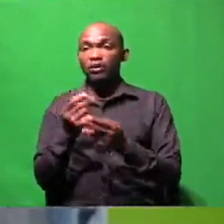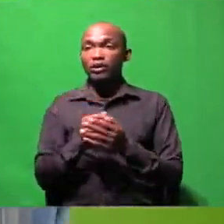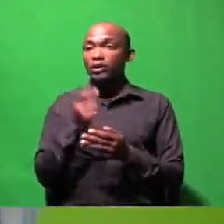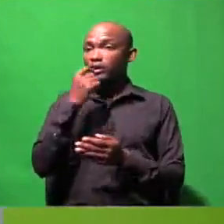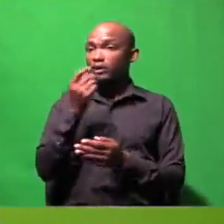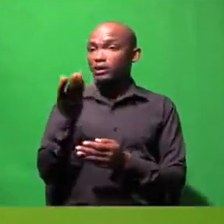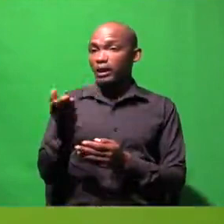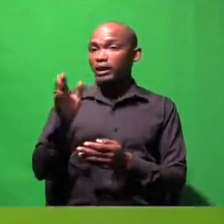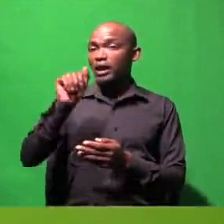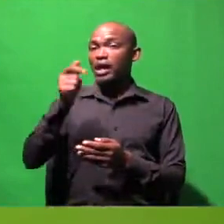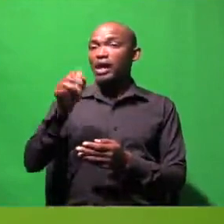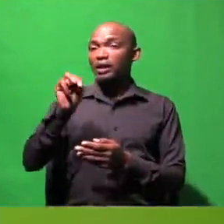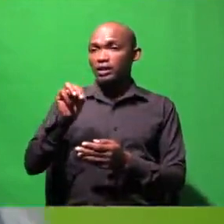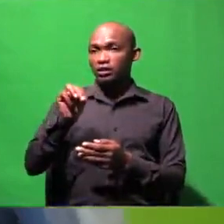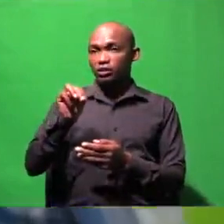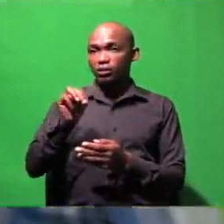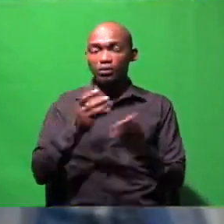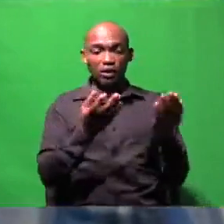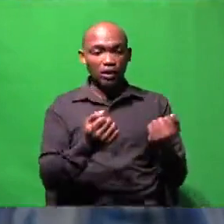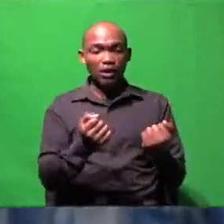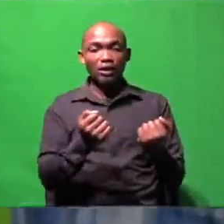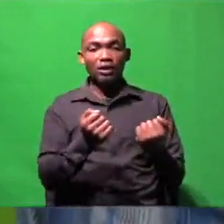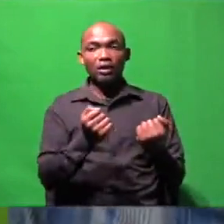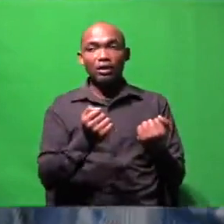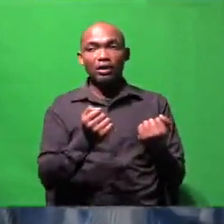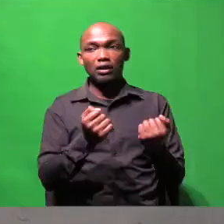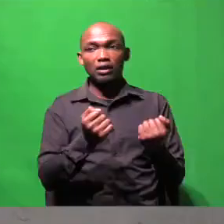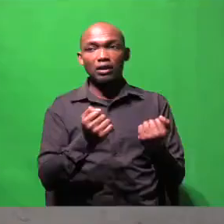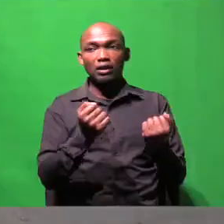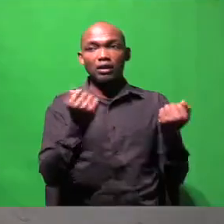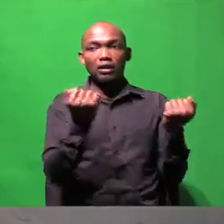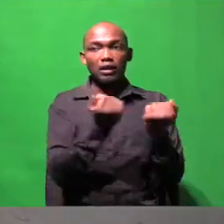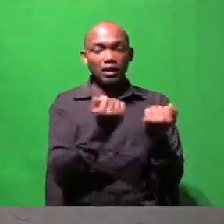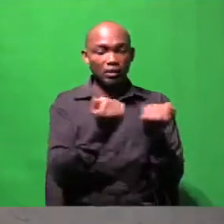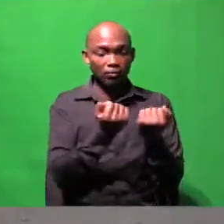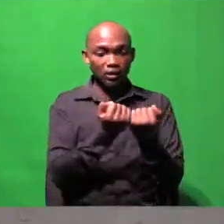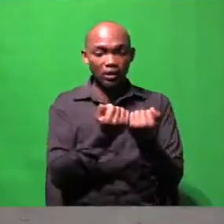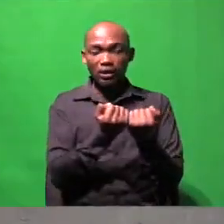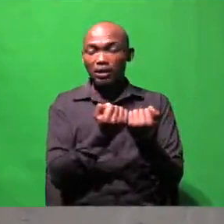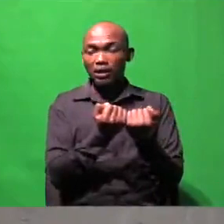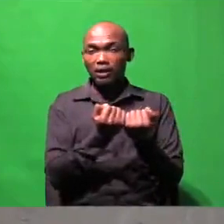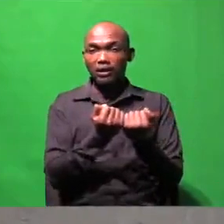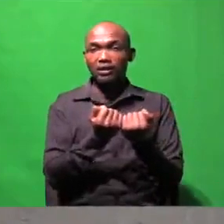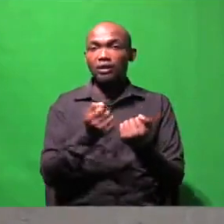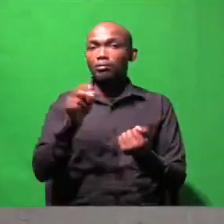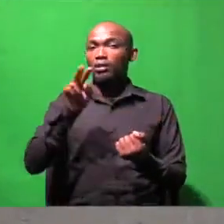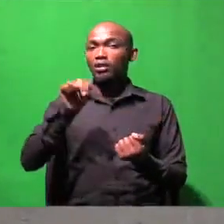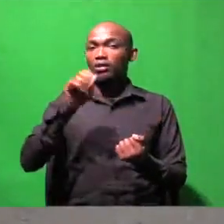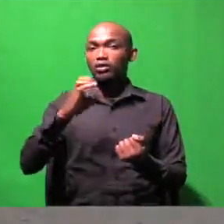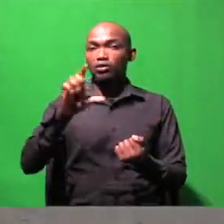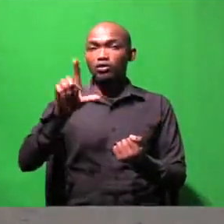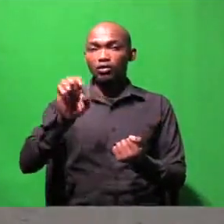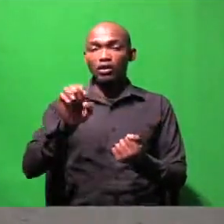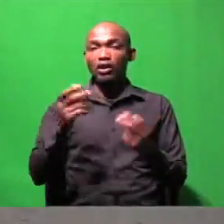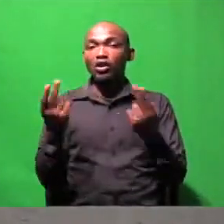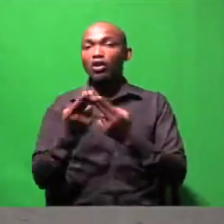So atom can neither be created nor destroyed. Here we have atom can be created by nuclear fusion,